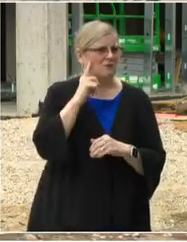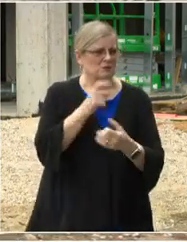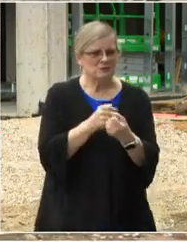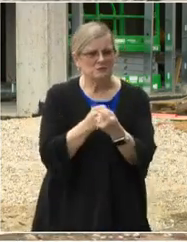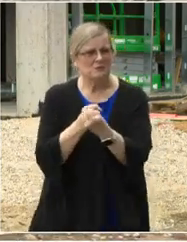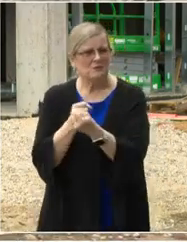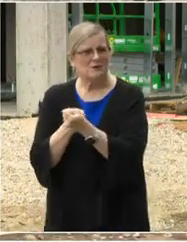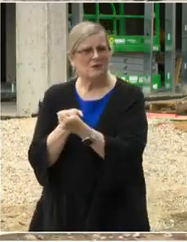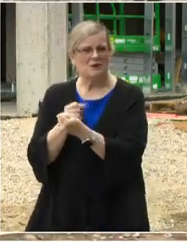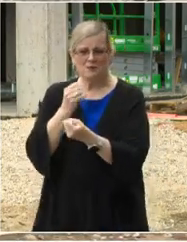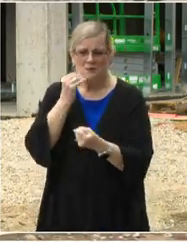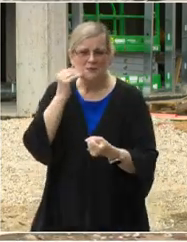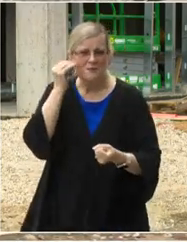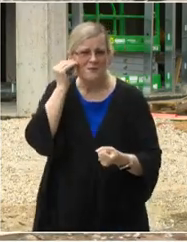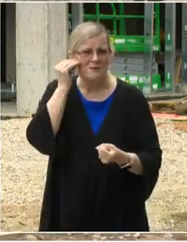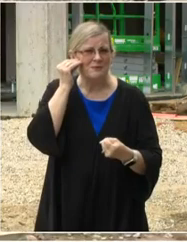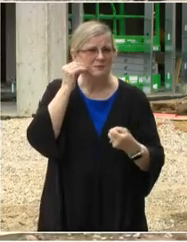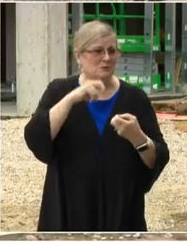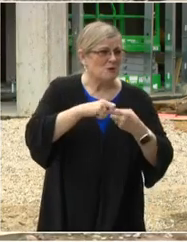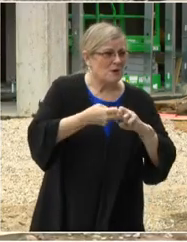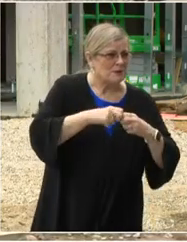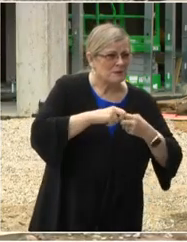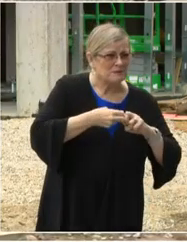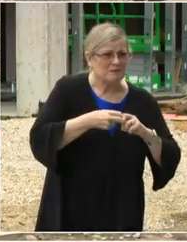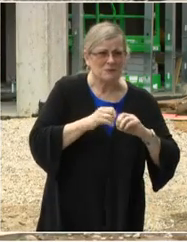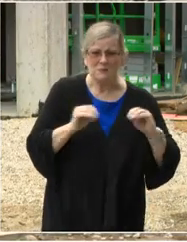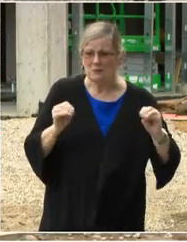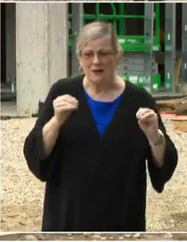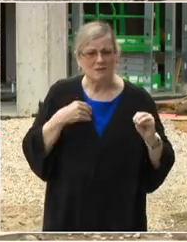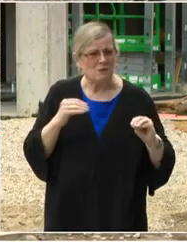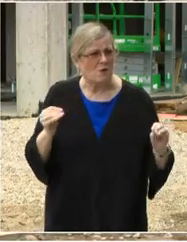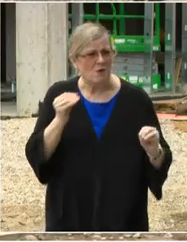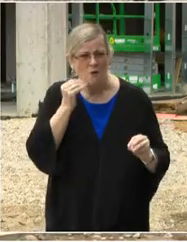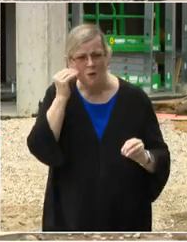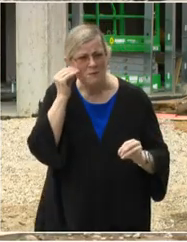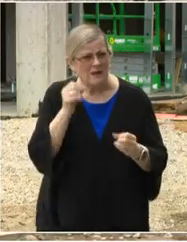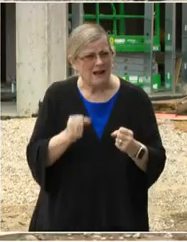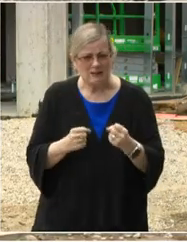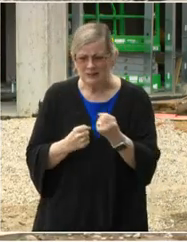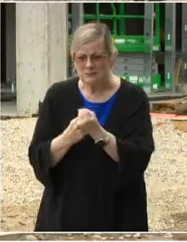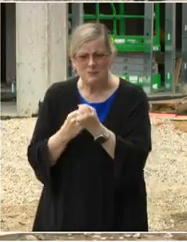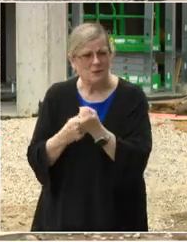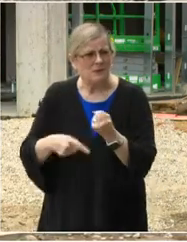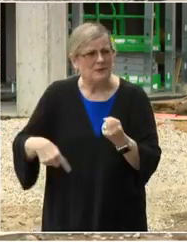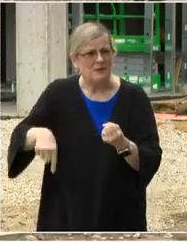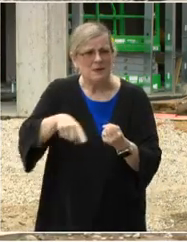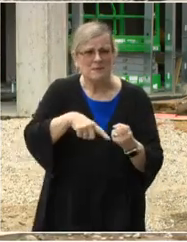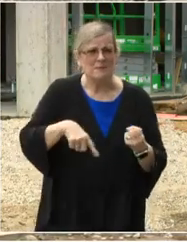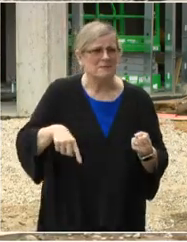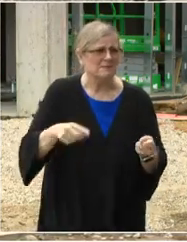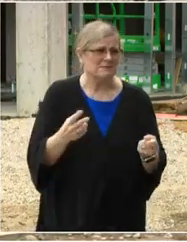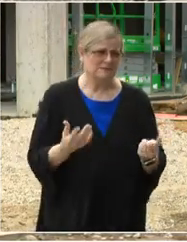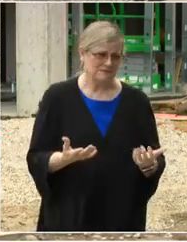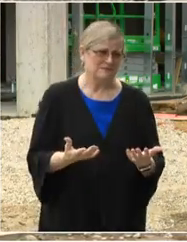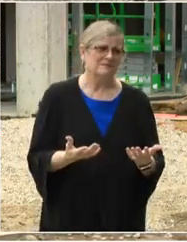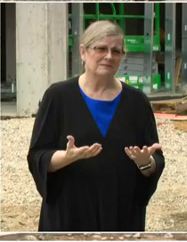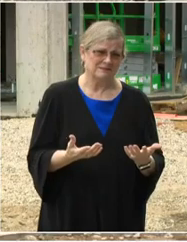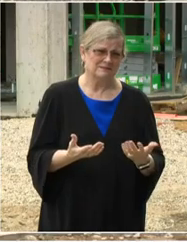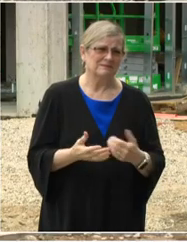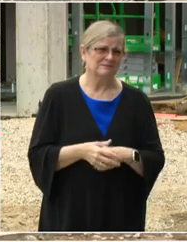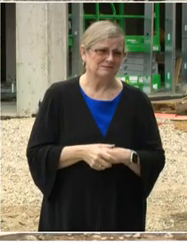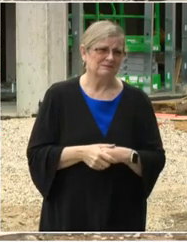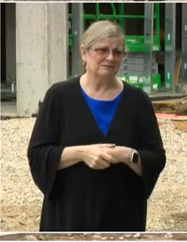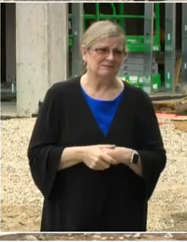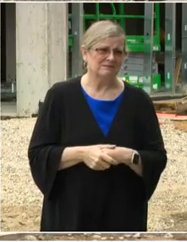and sometimes it's not easy to take that leadership role, but at the end of the day, we know that we get